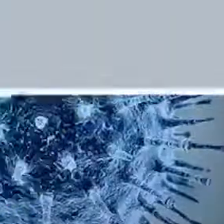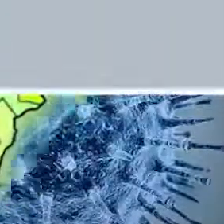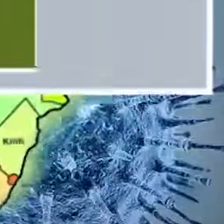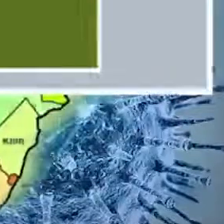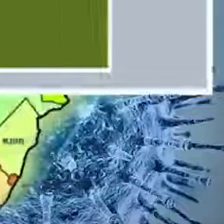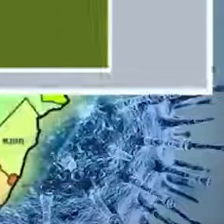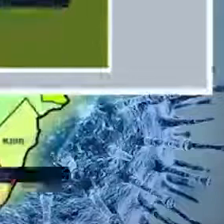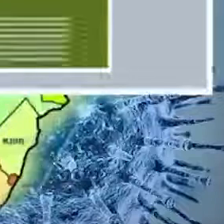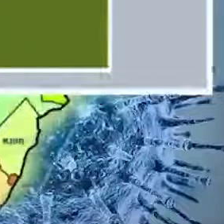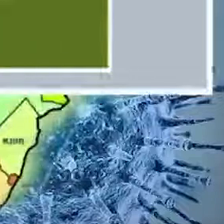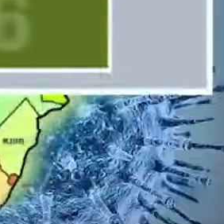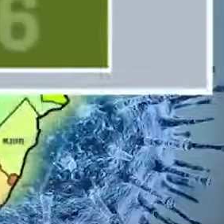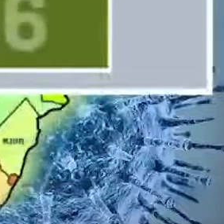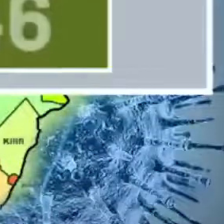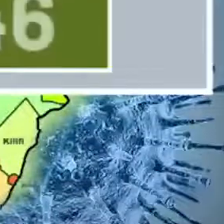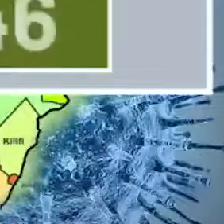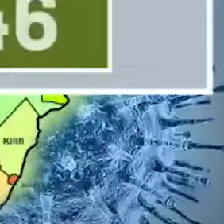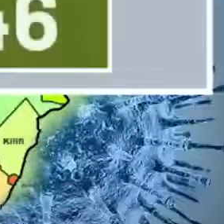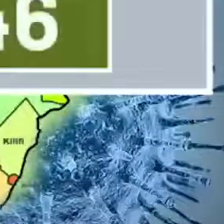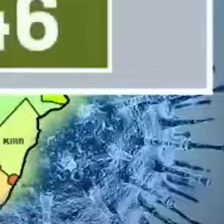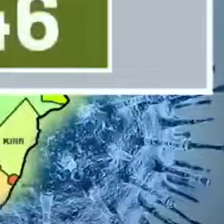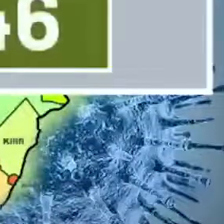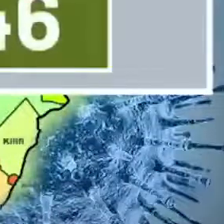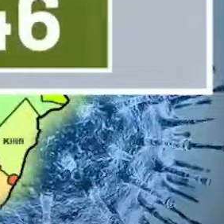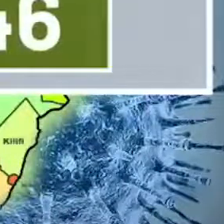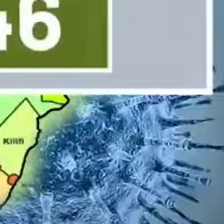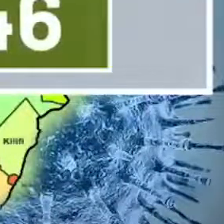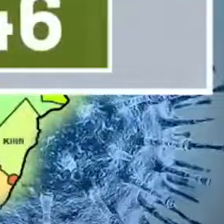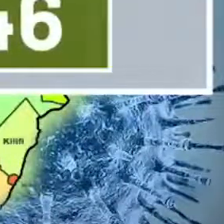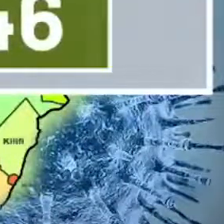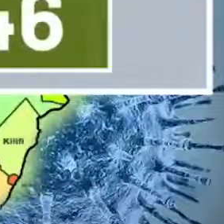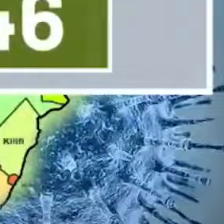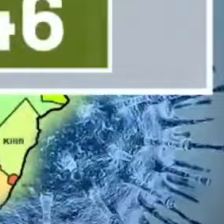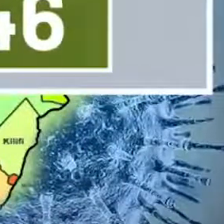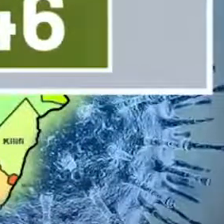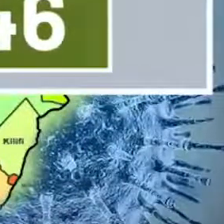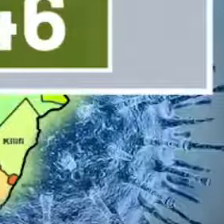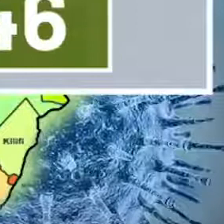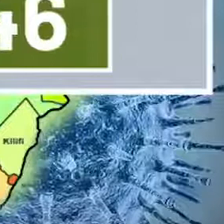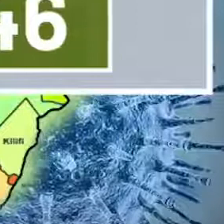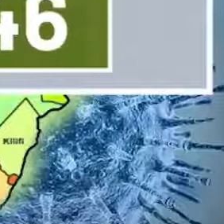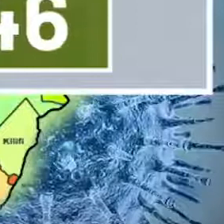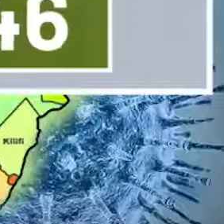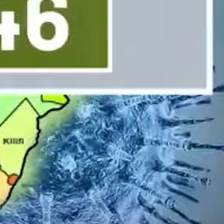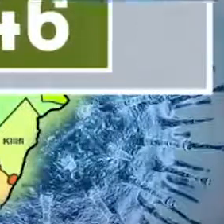84,169. 266 patients have recovered, bringing the total number of recoveries to